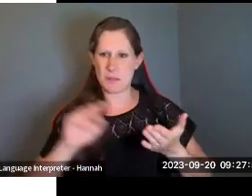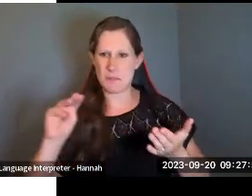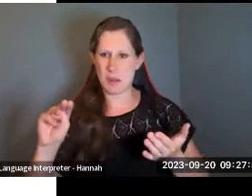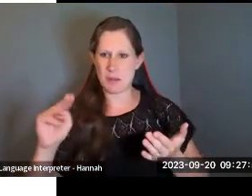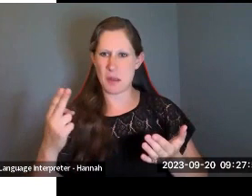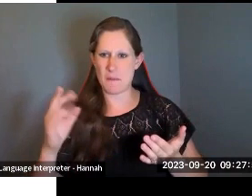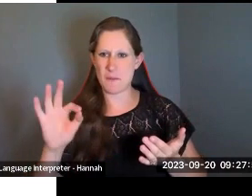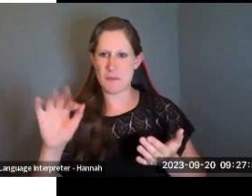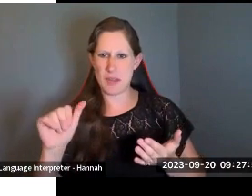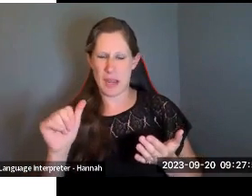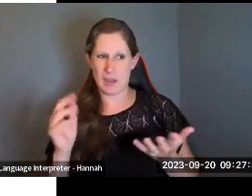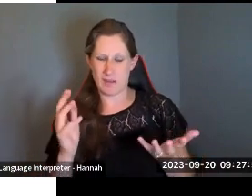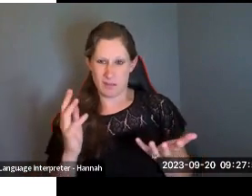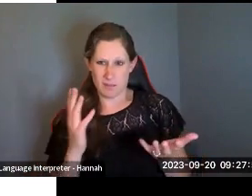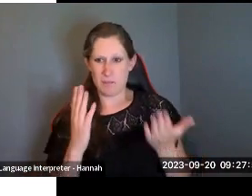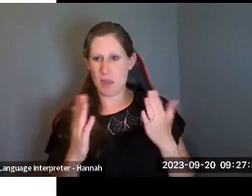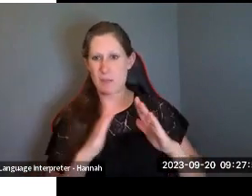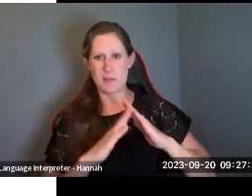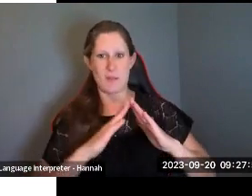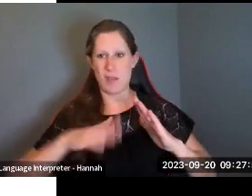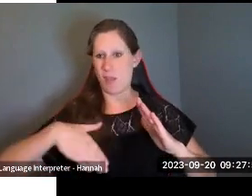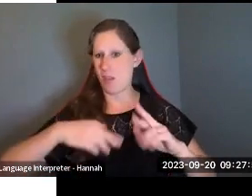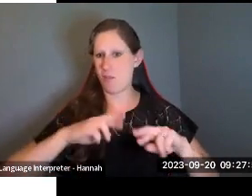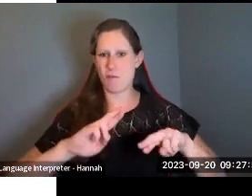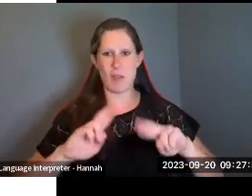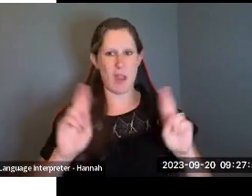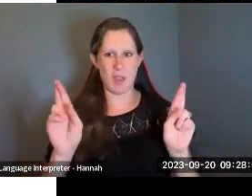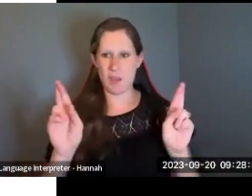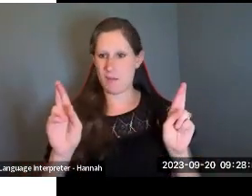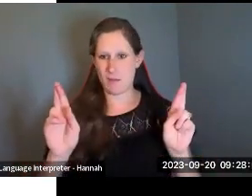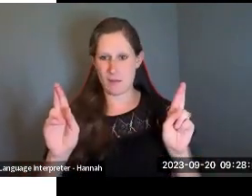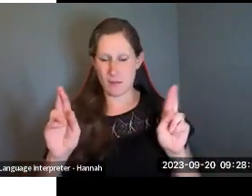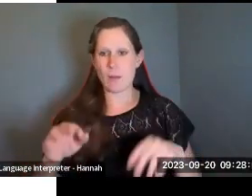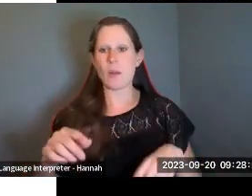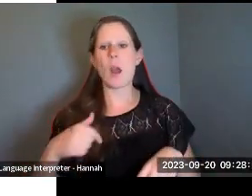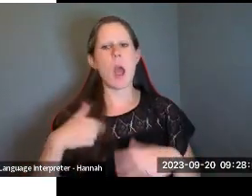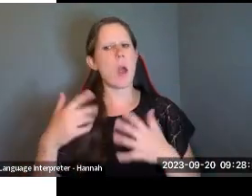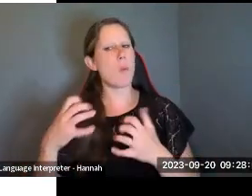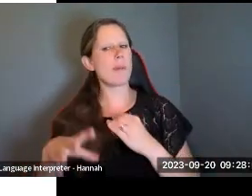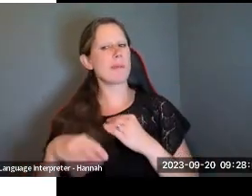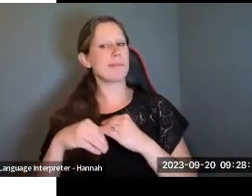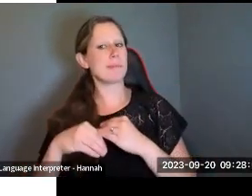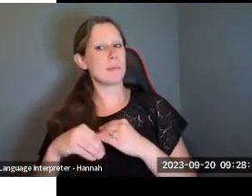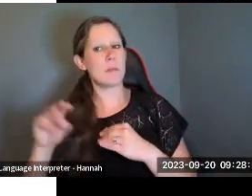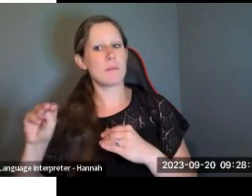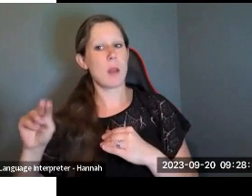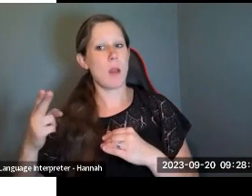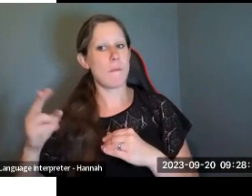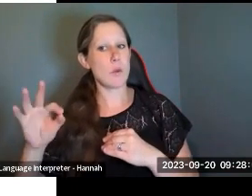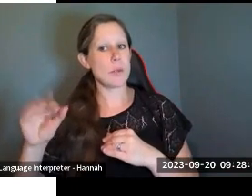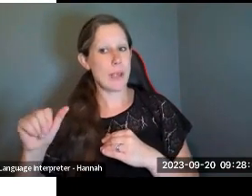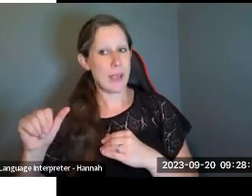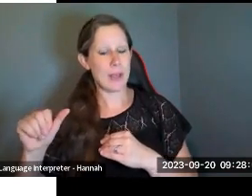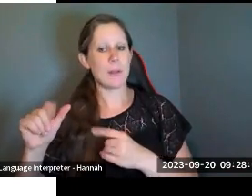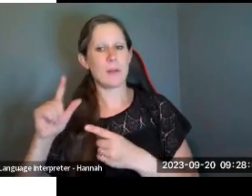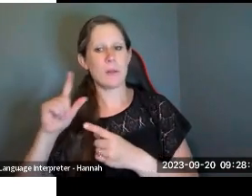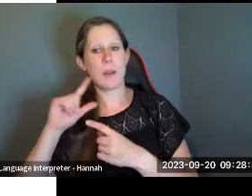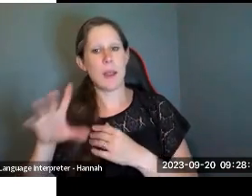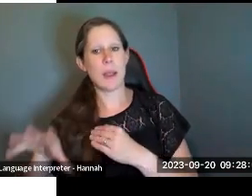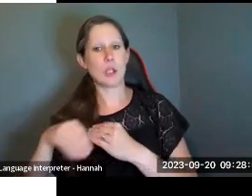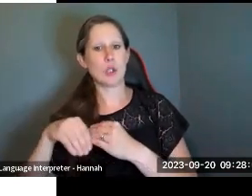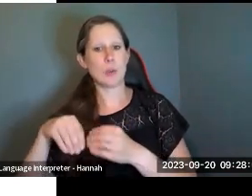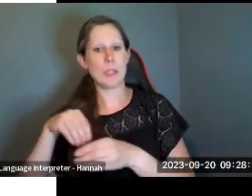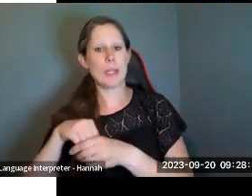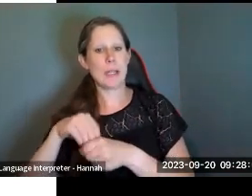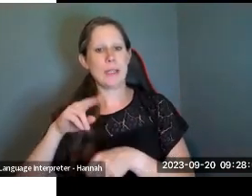aid? I do want to say that mental health first aid is included in SAMHSA's